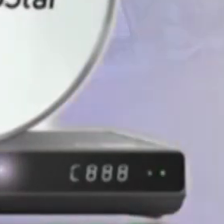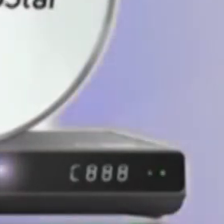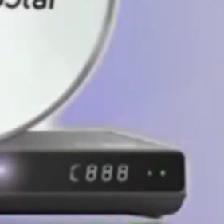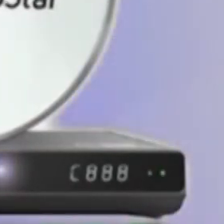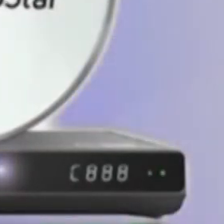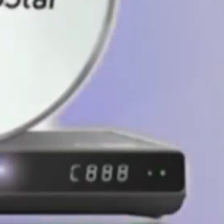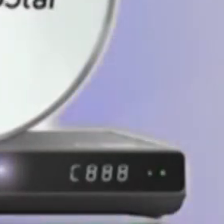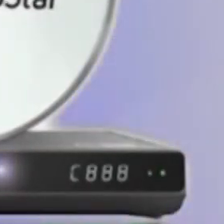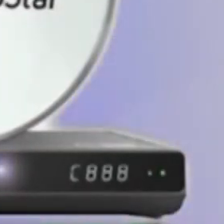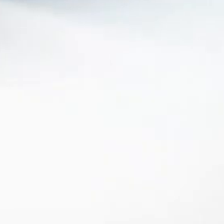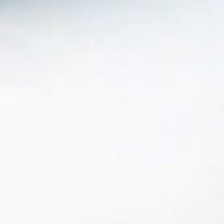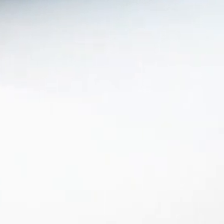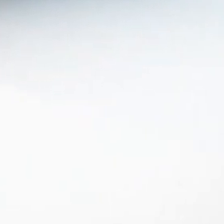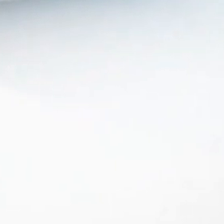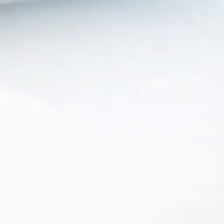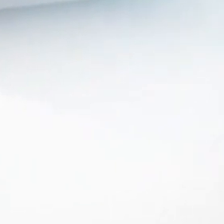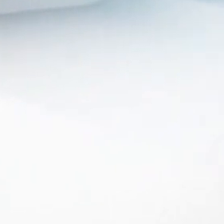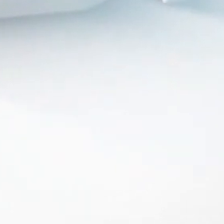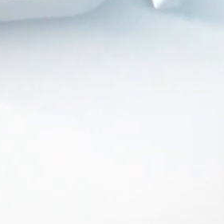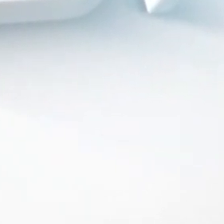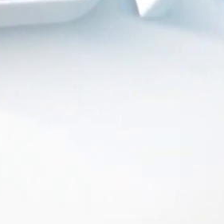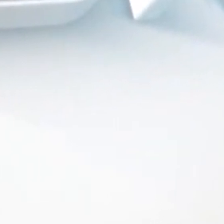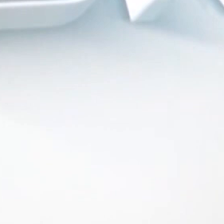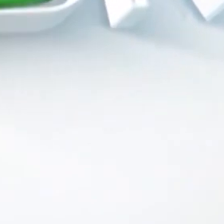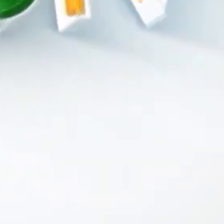DTH. Don't miss.